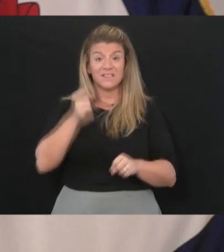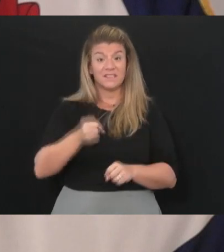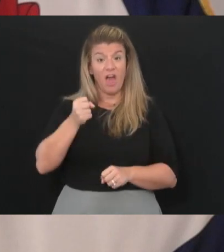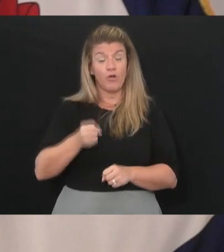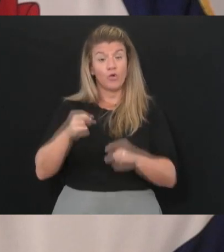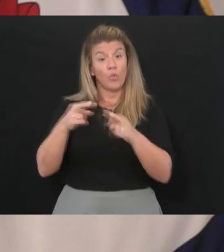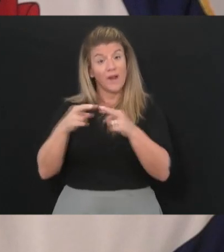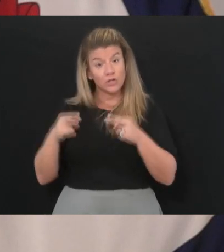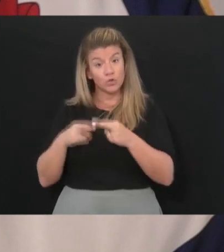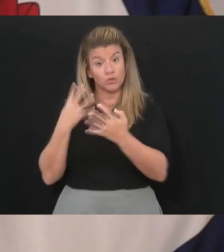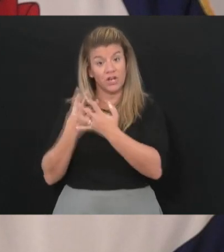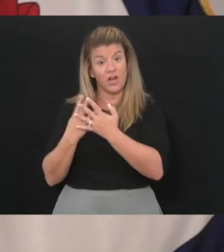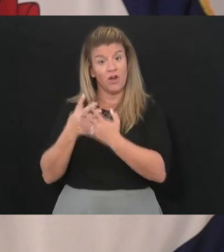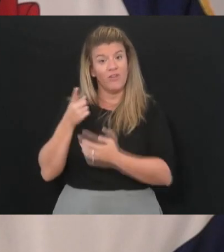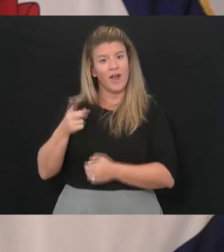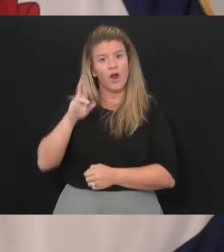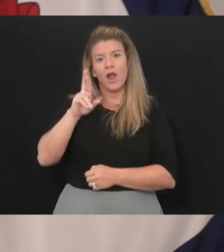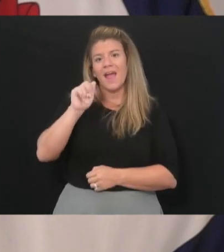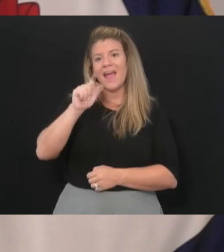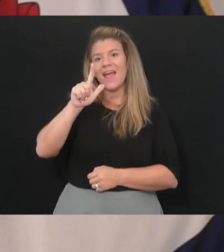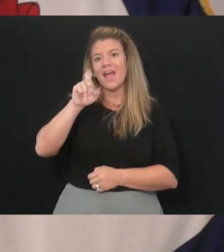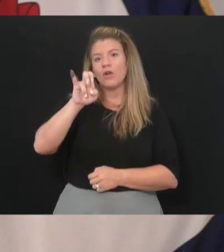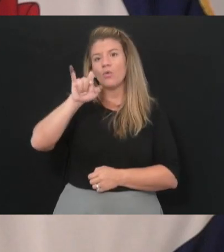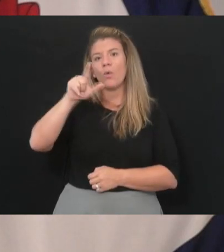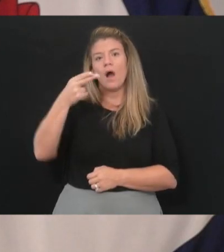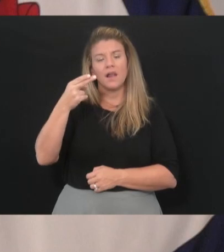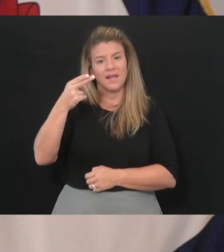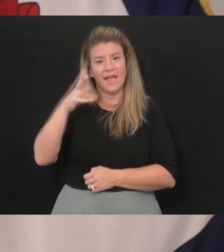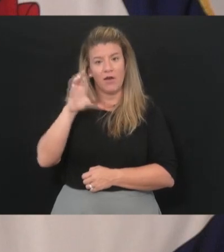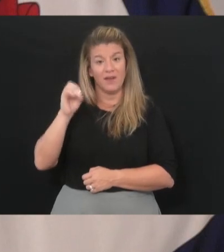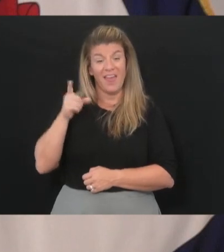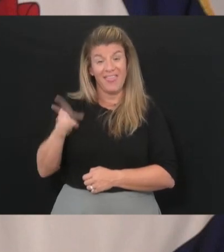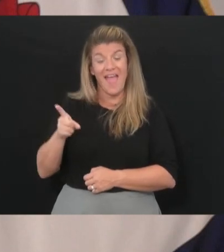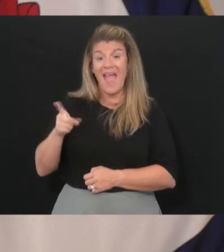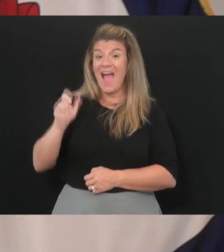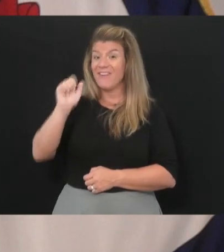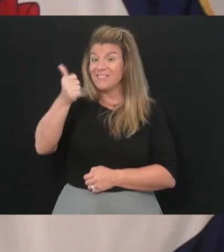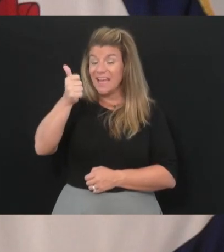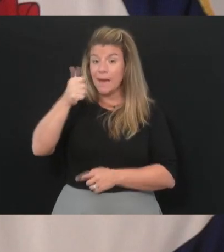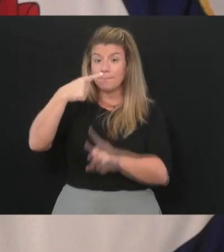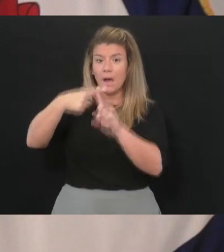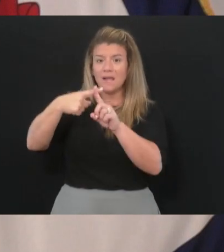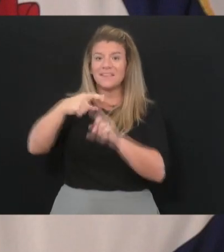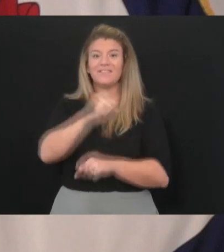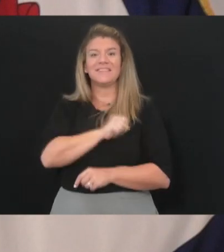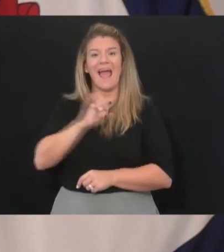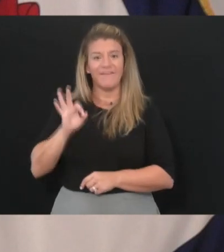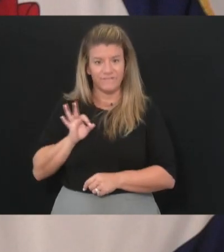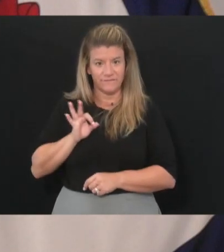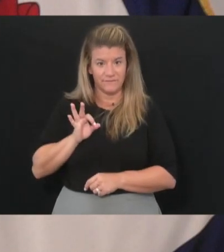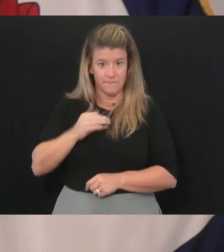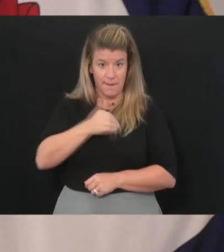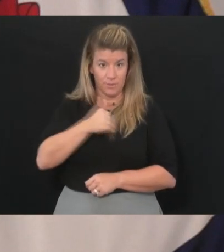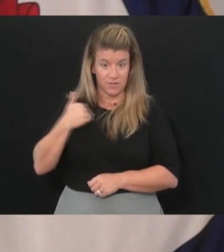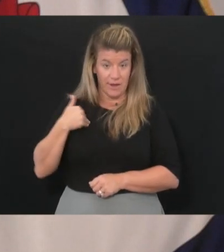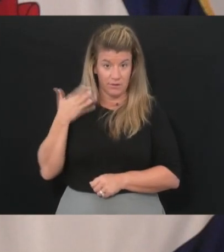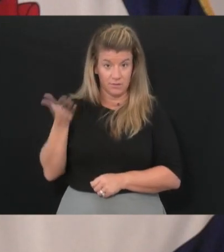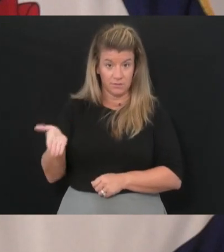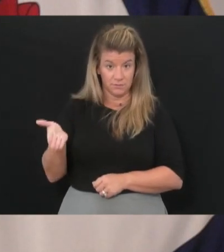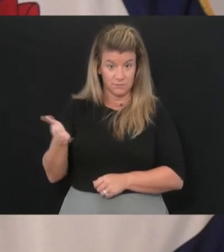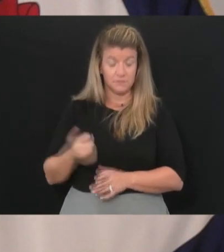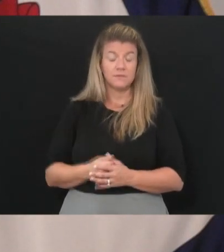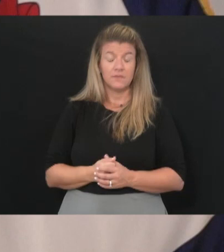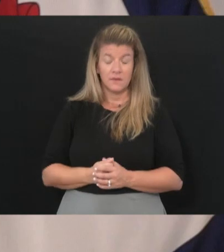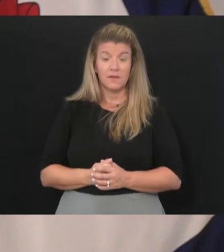County. I guess the Southern Regional has 10 positive staff members there, and all